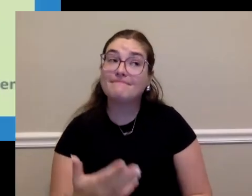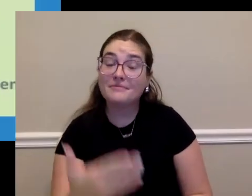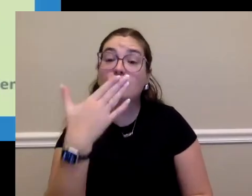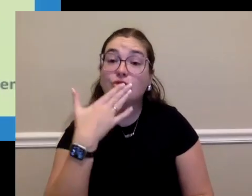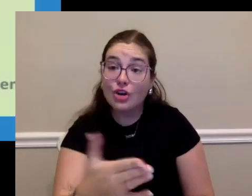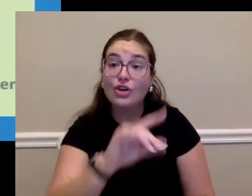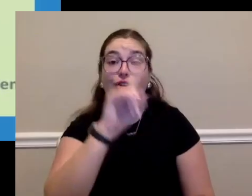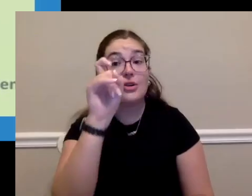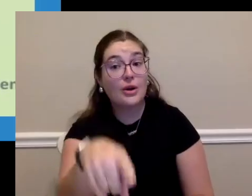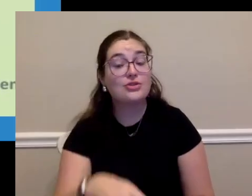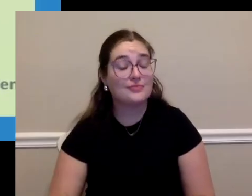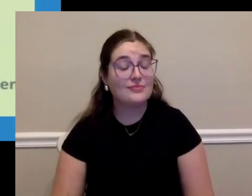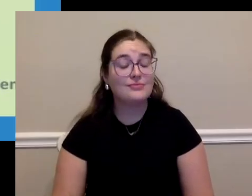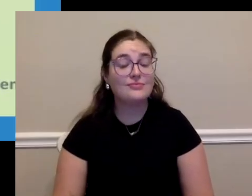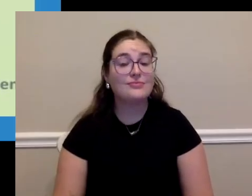question. And